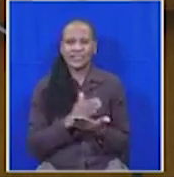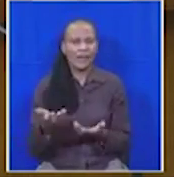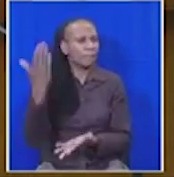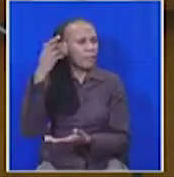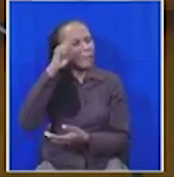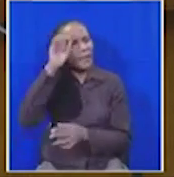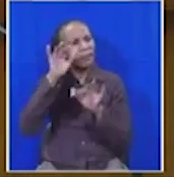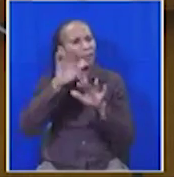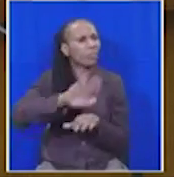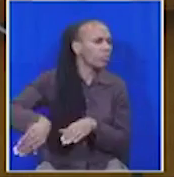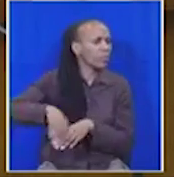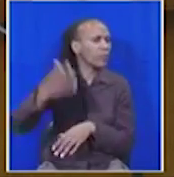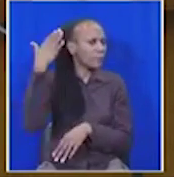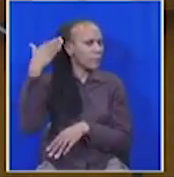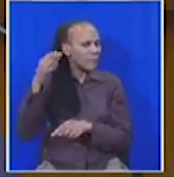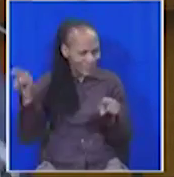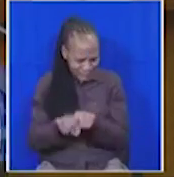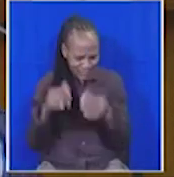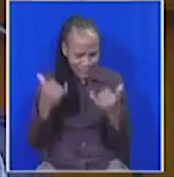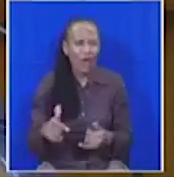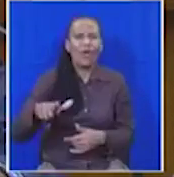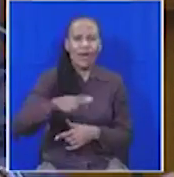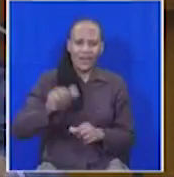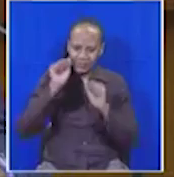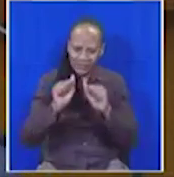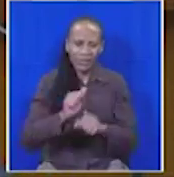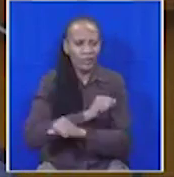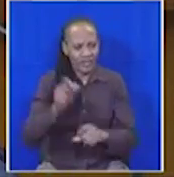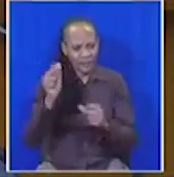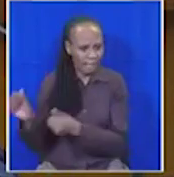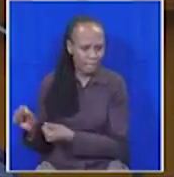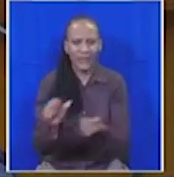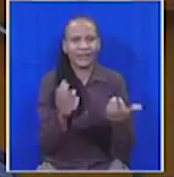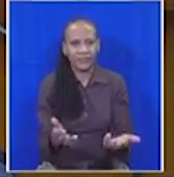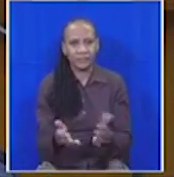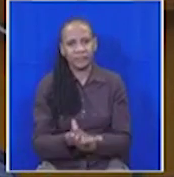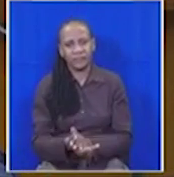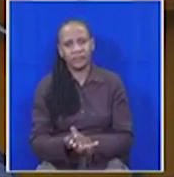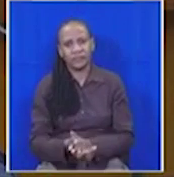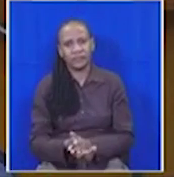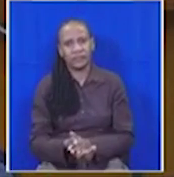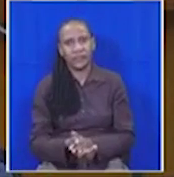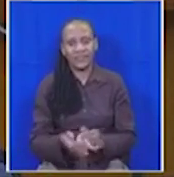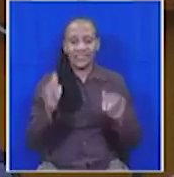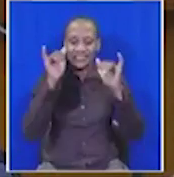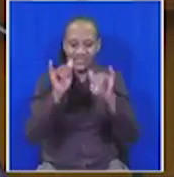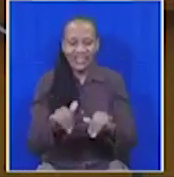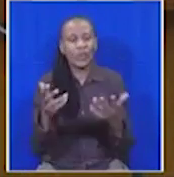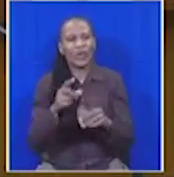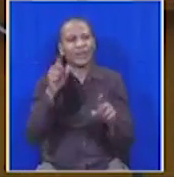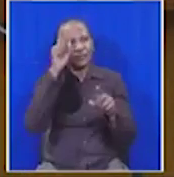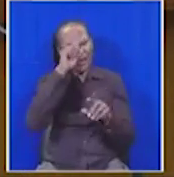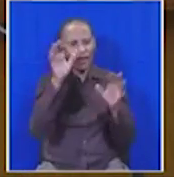people who had historically been dispossessed of their land and relegated as second-class citizens to live in the so-called